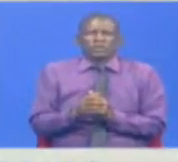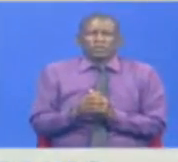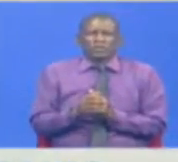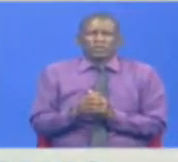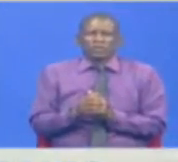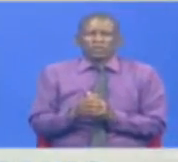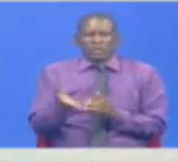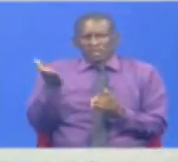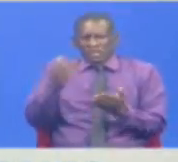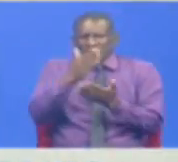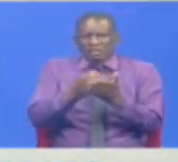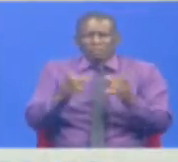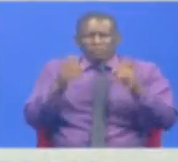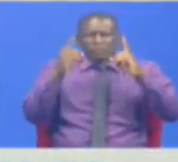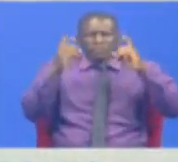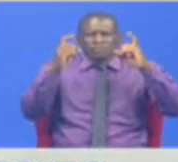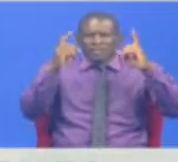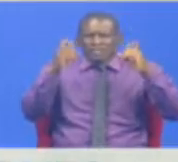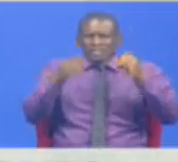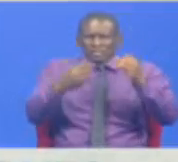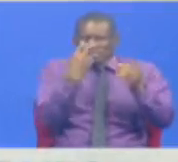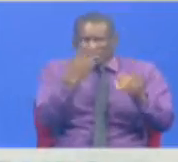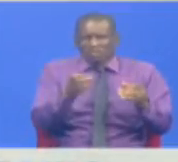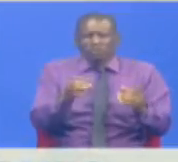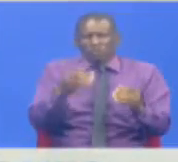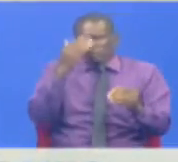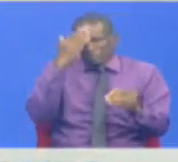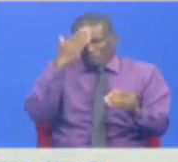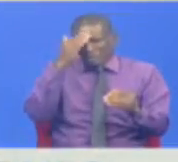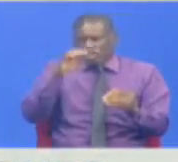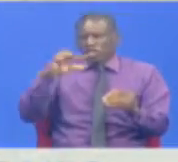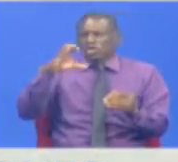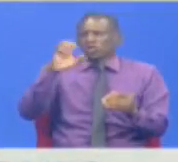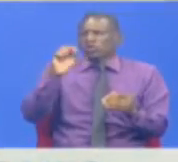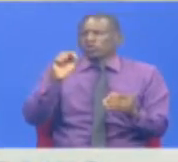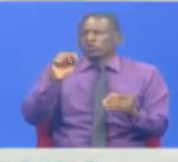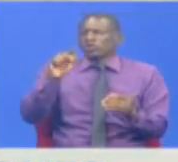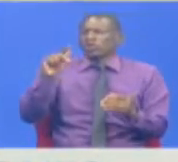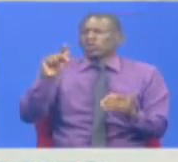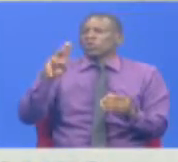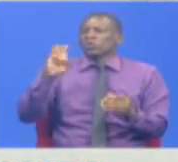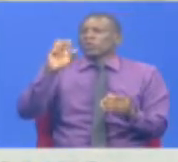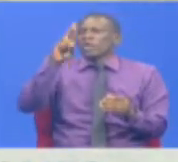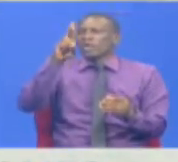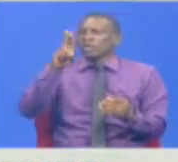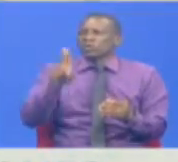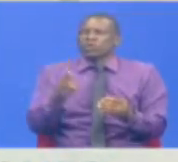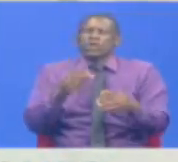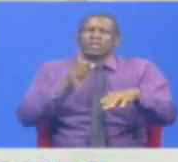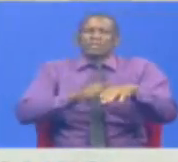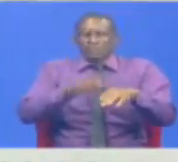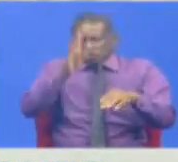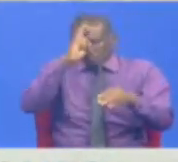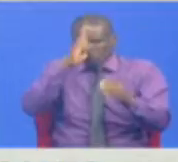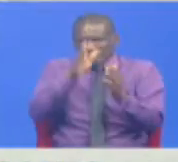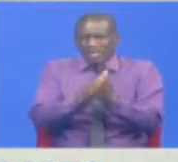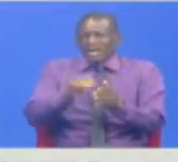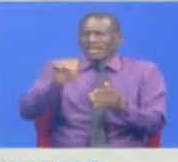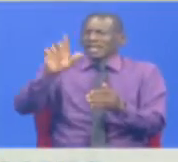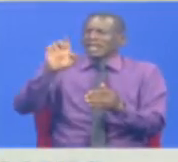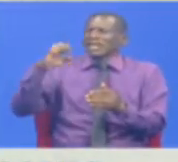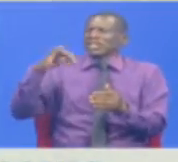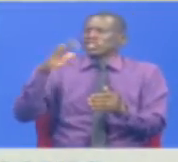These are some of the shocking scenes captured on Monday 14th at Gotkweru, when police and Legio Maria faithfuls clashed,